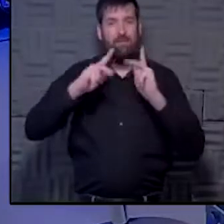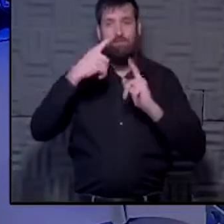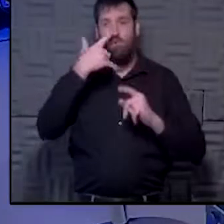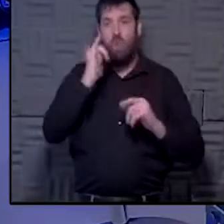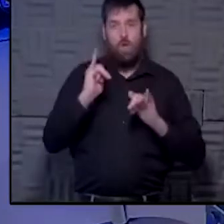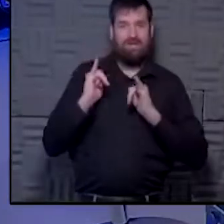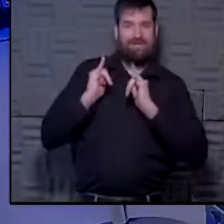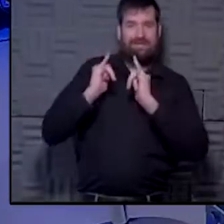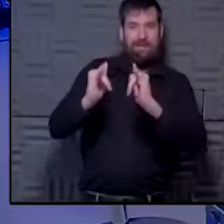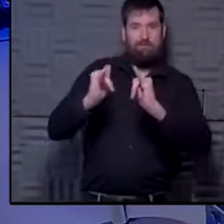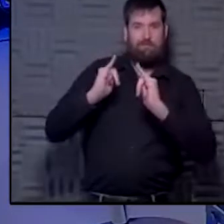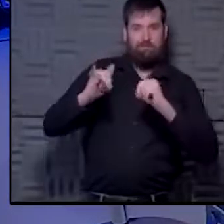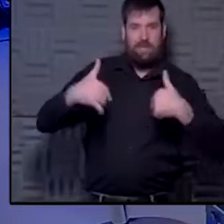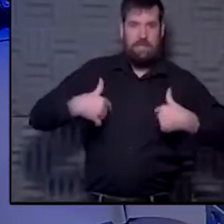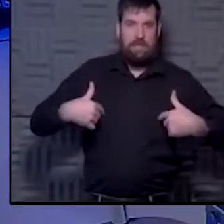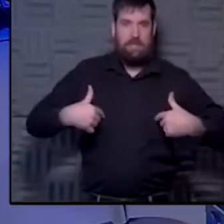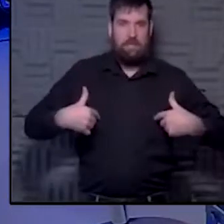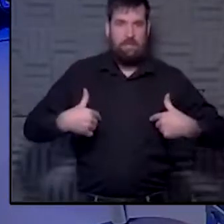me.